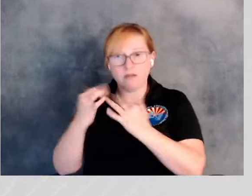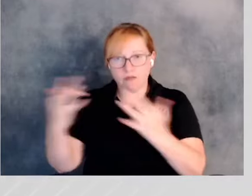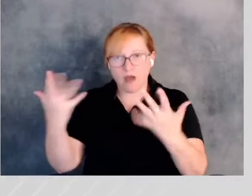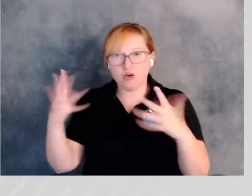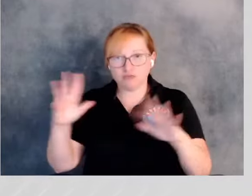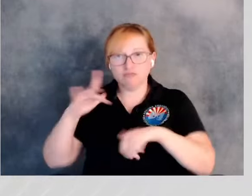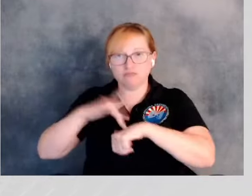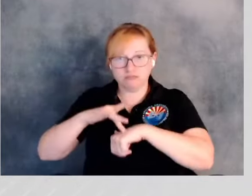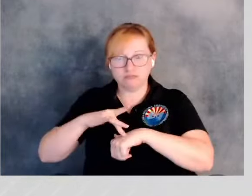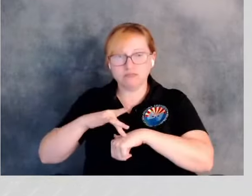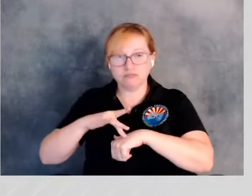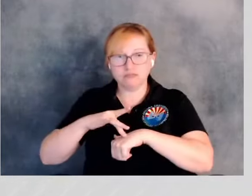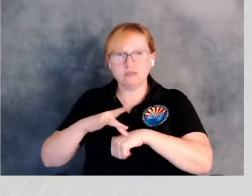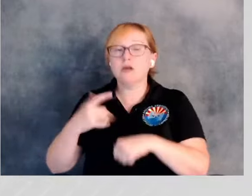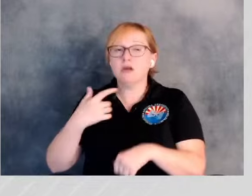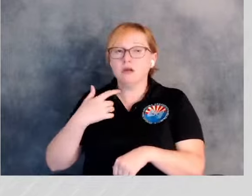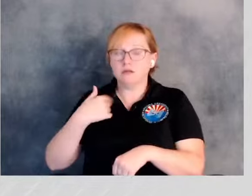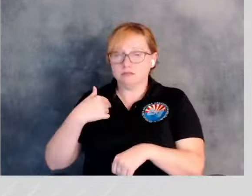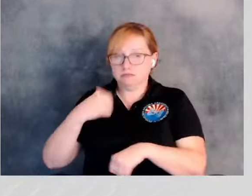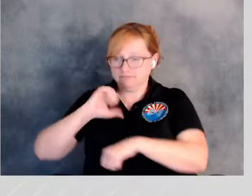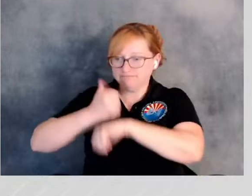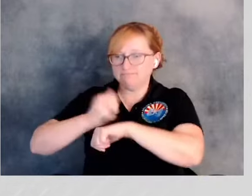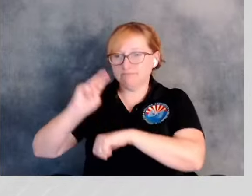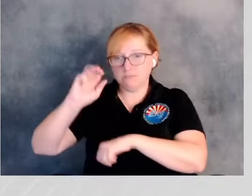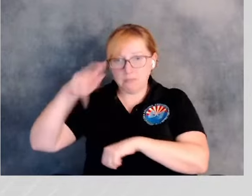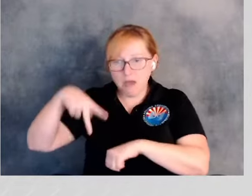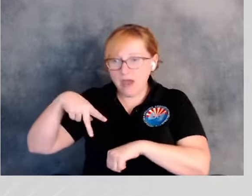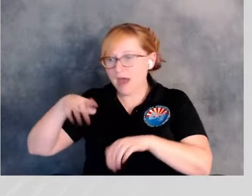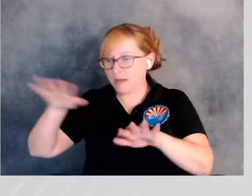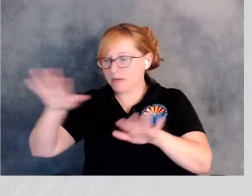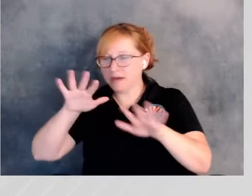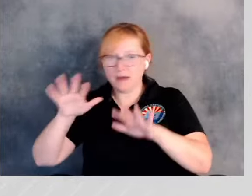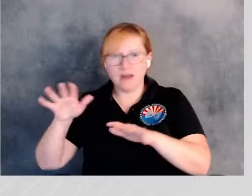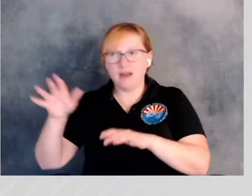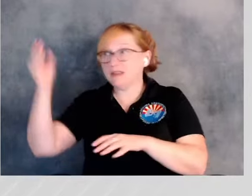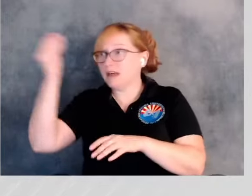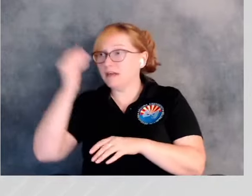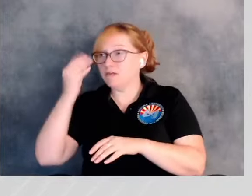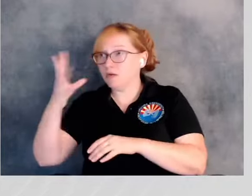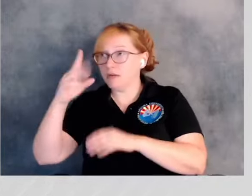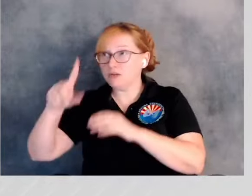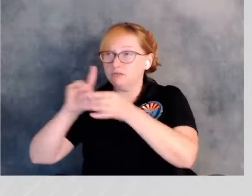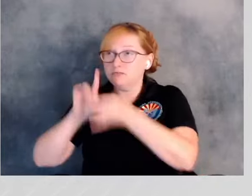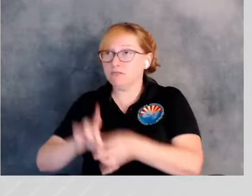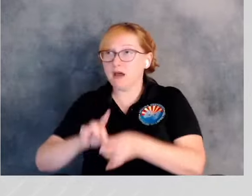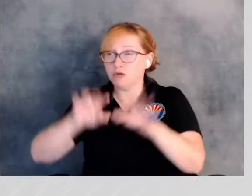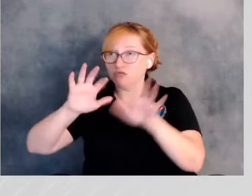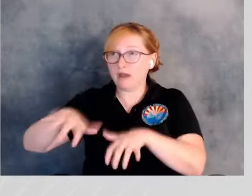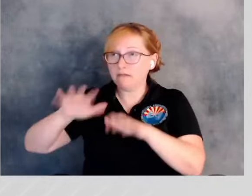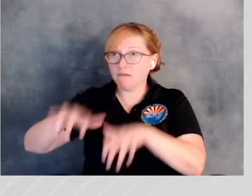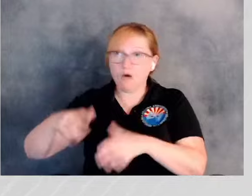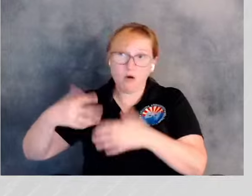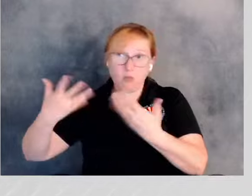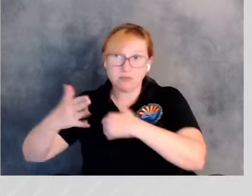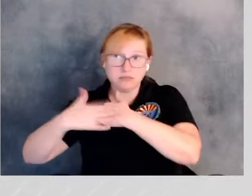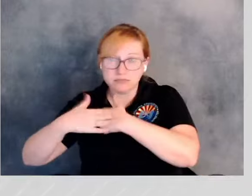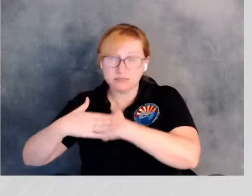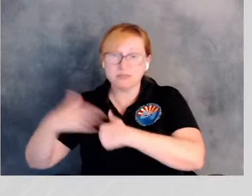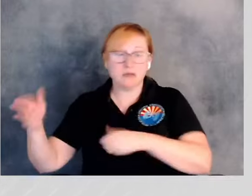get it mapped for us, and then we take the information about the rainfall rates, looking at where our values at risk are. They also then look